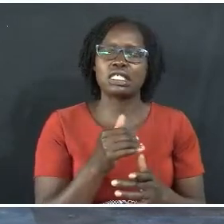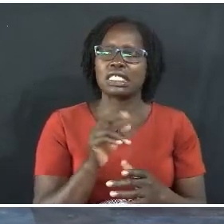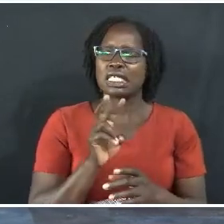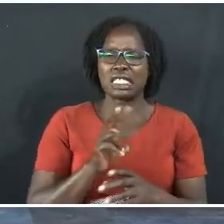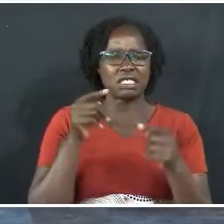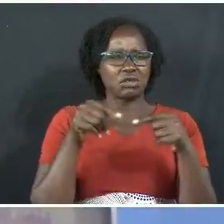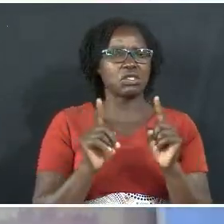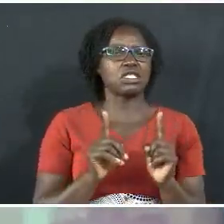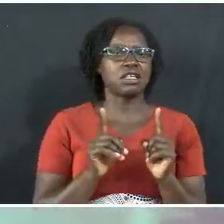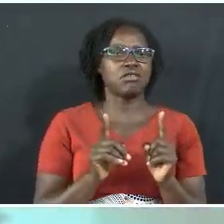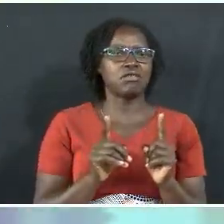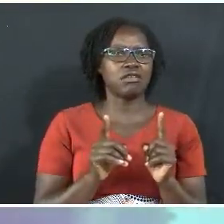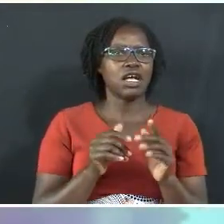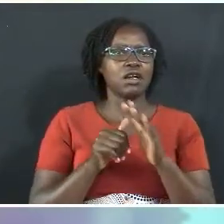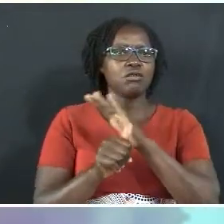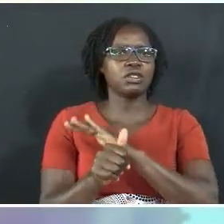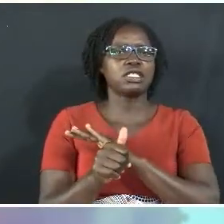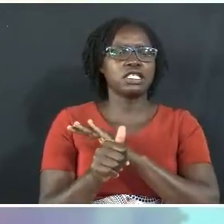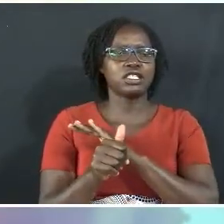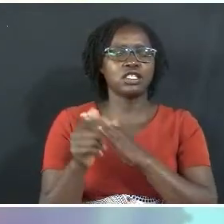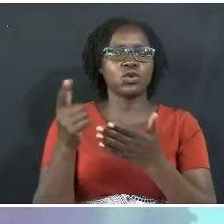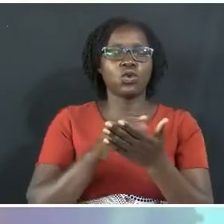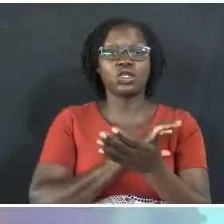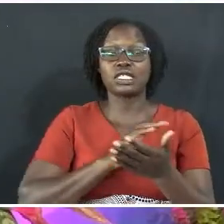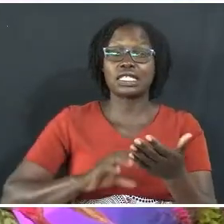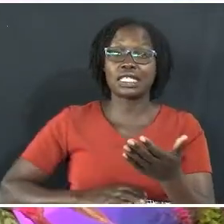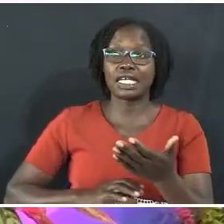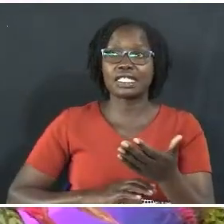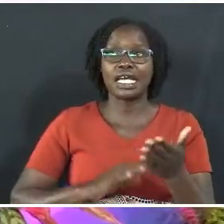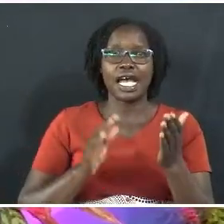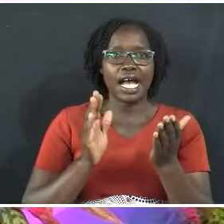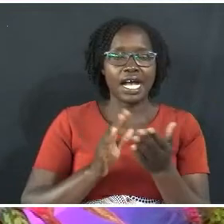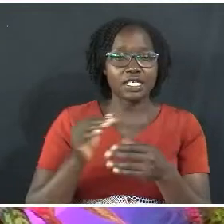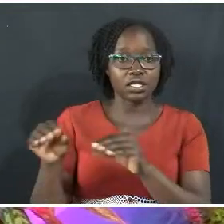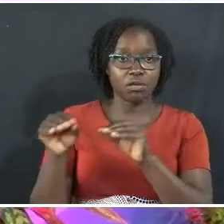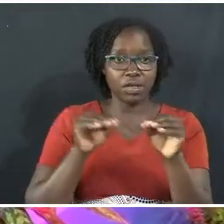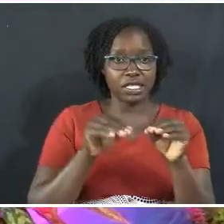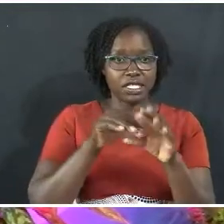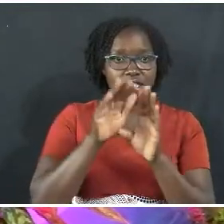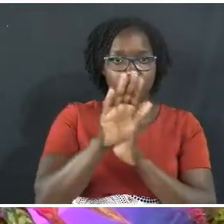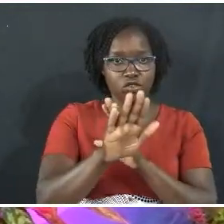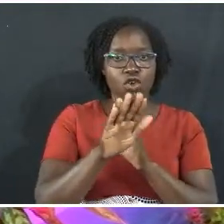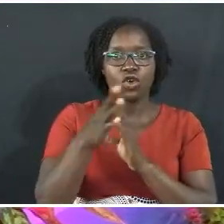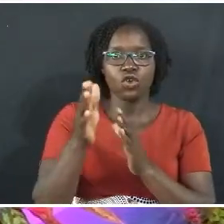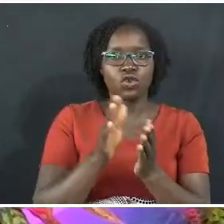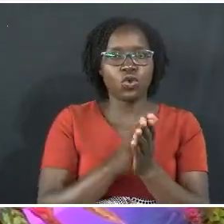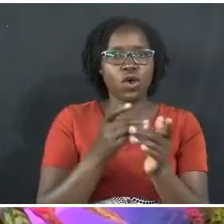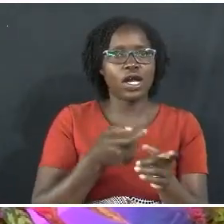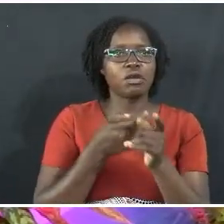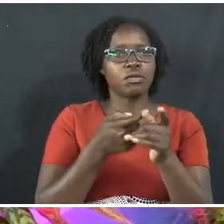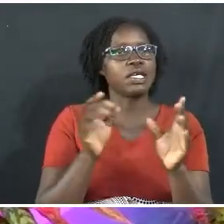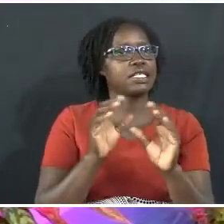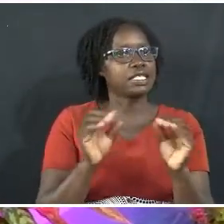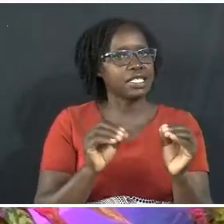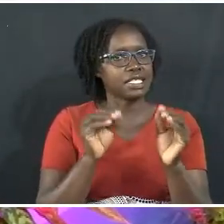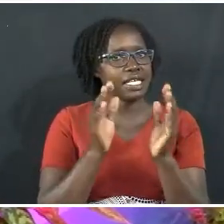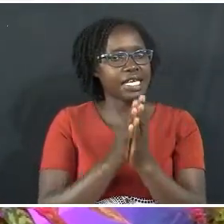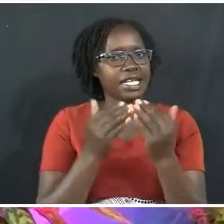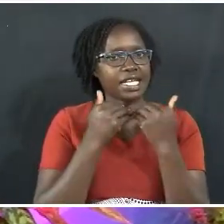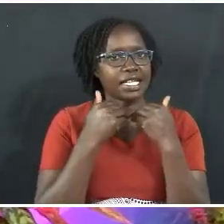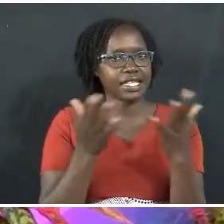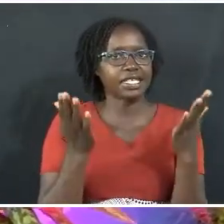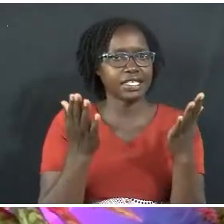yourself beneath where Christ has placed you. You are priceless and